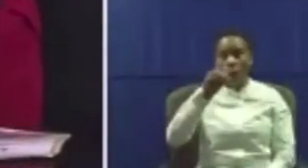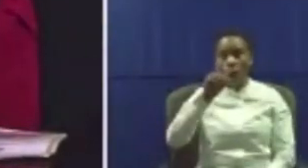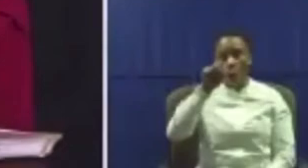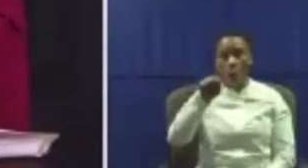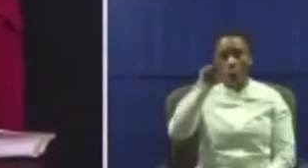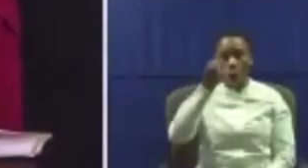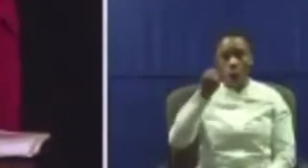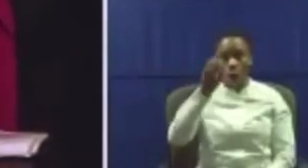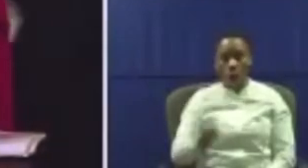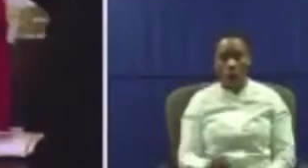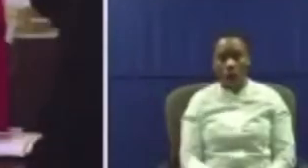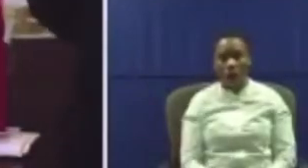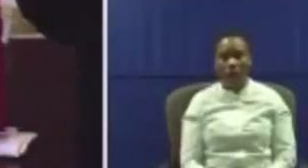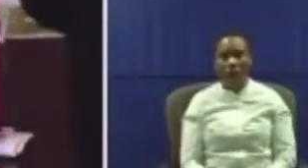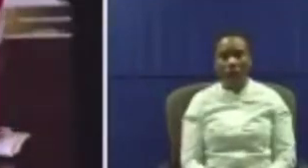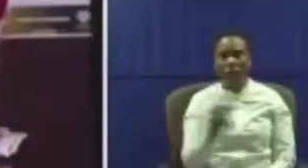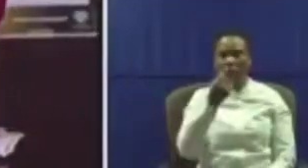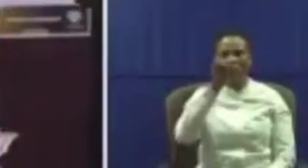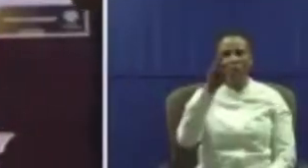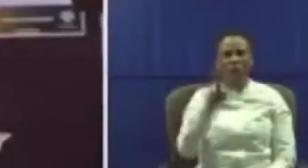Benzeni, Speaker, what did they do?